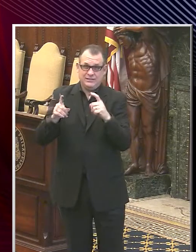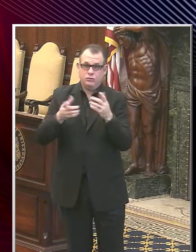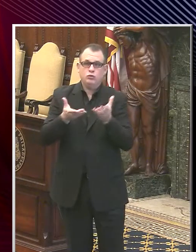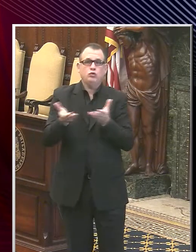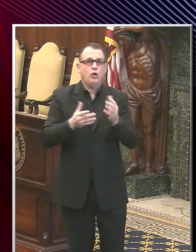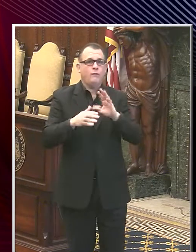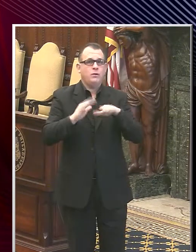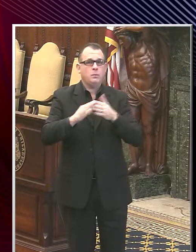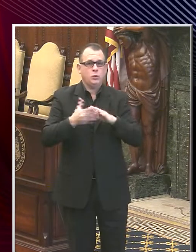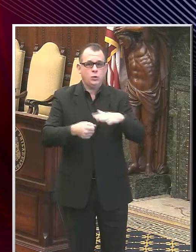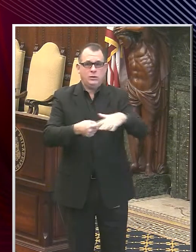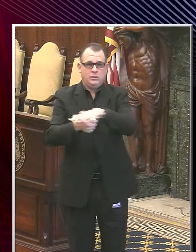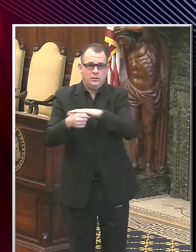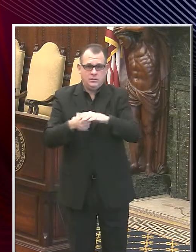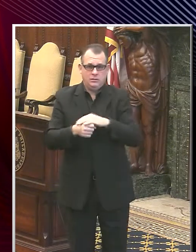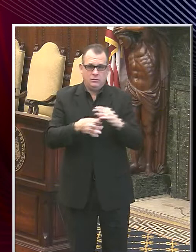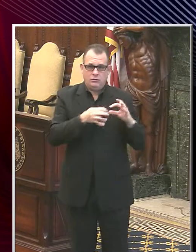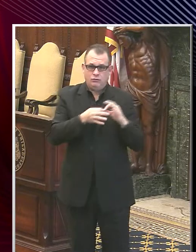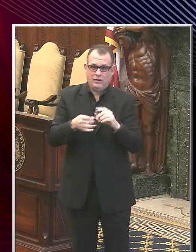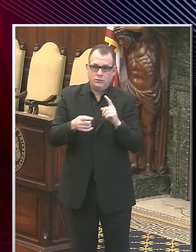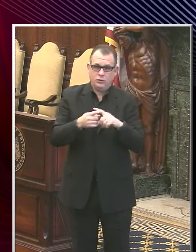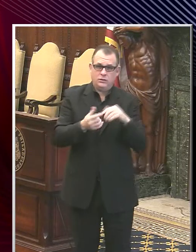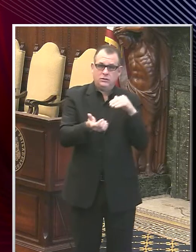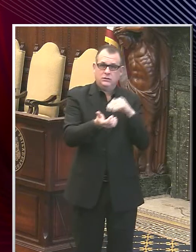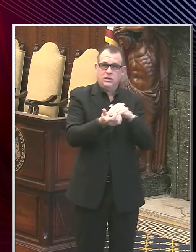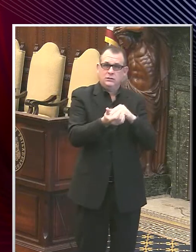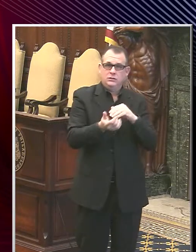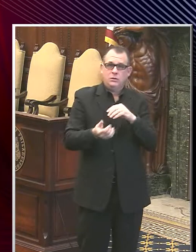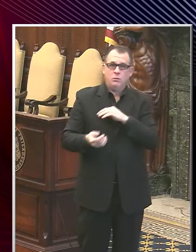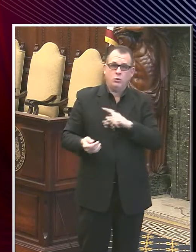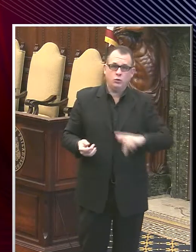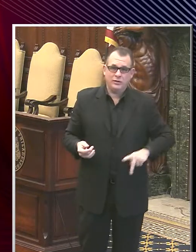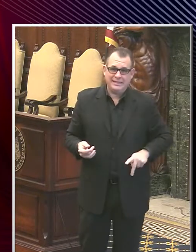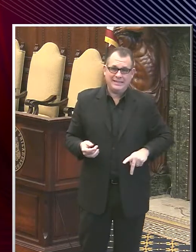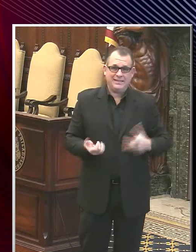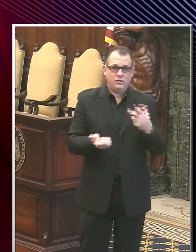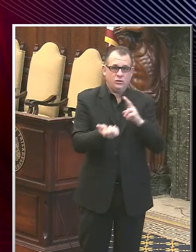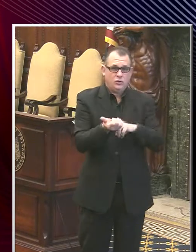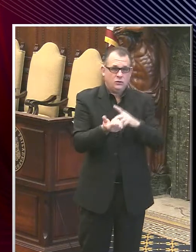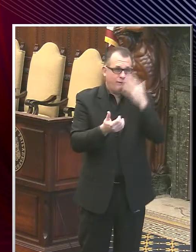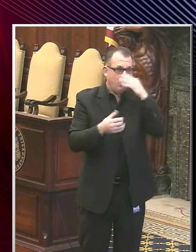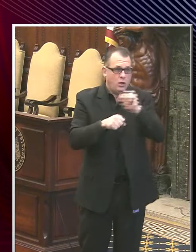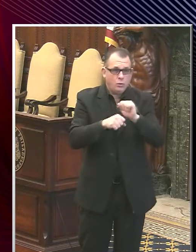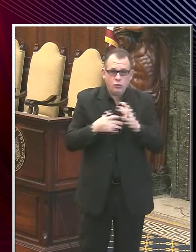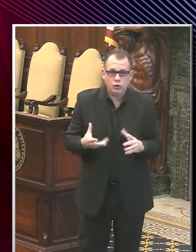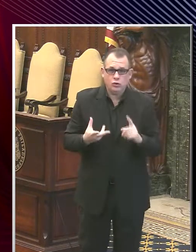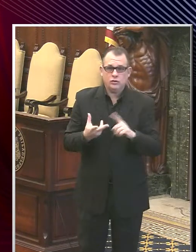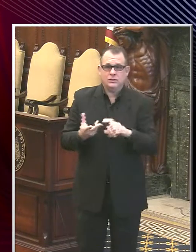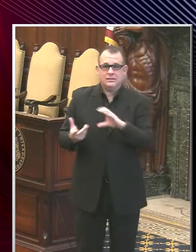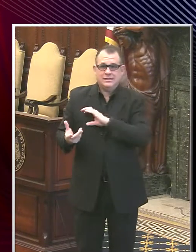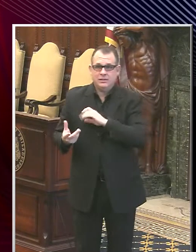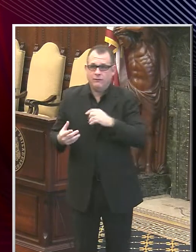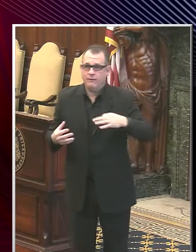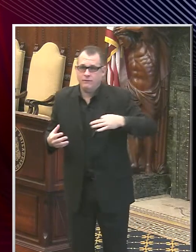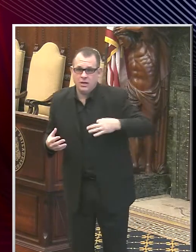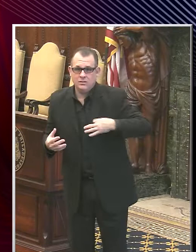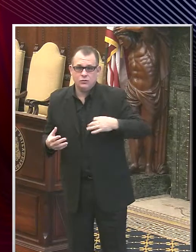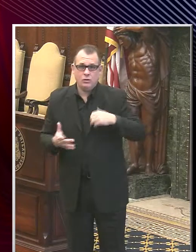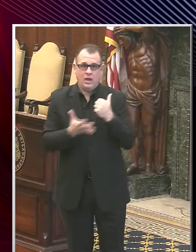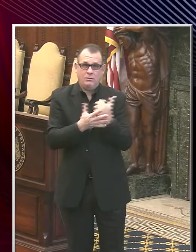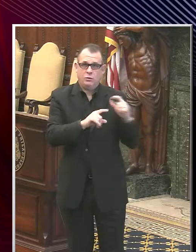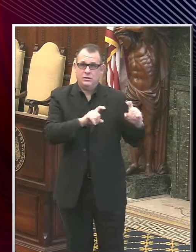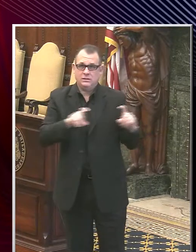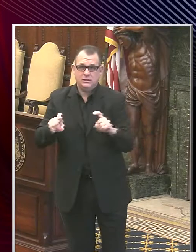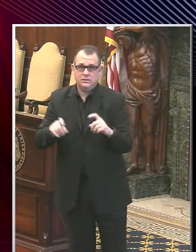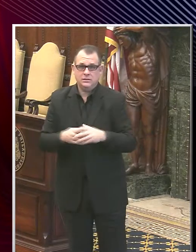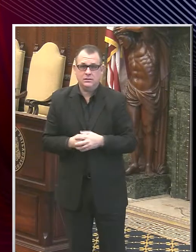communities. And in the spirit of Dr. Martin Luther King, physicians, nurses, frontline workers, hospitals, and citizen volunteers will assist